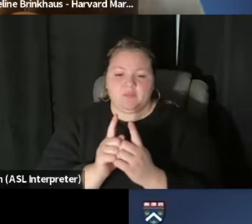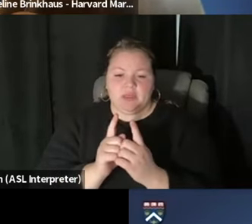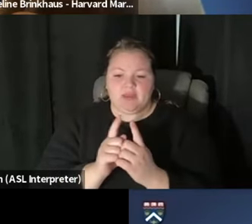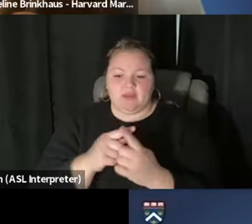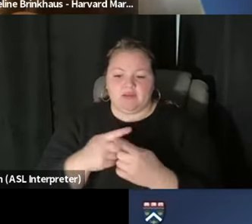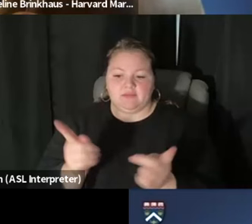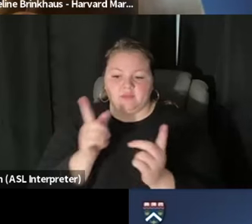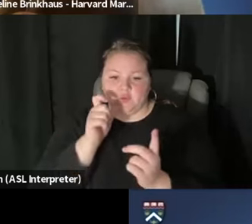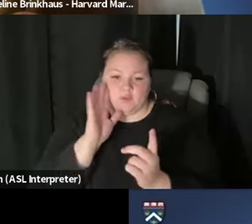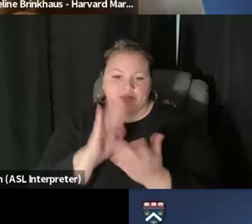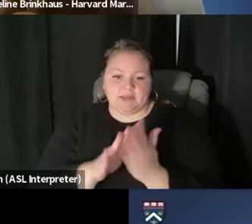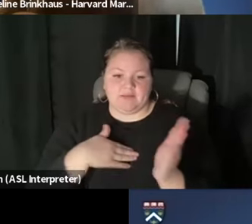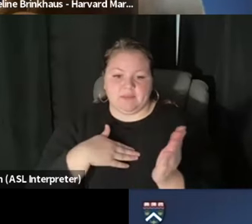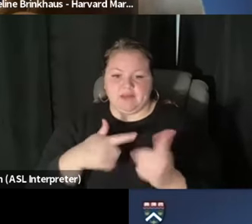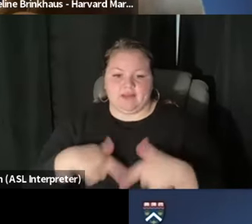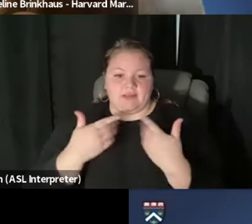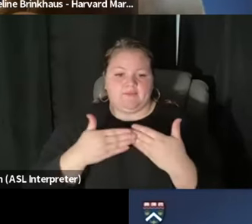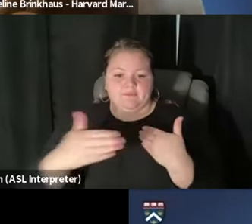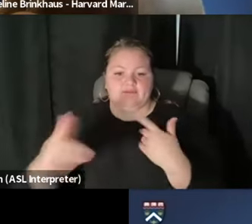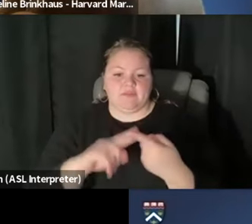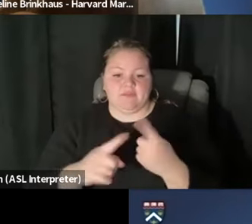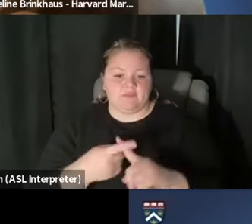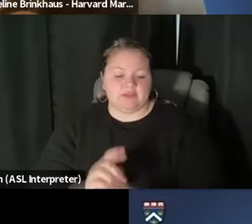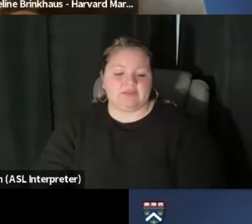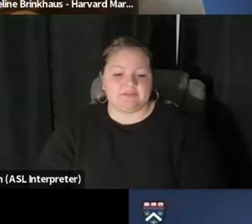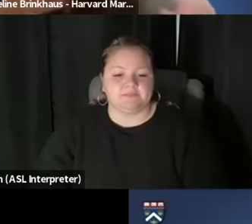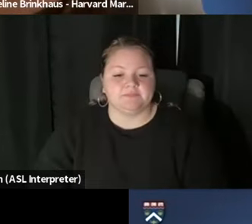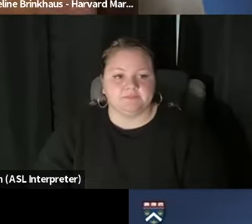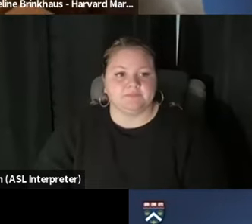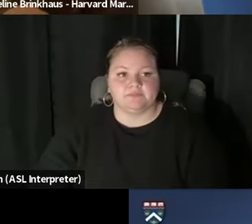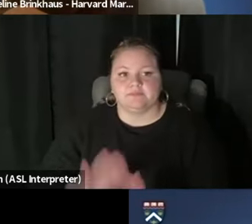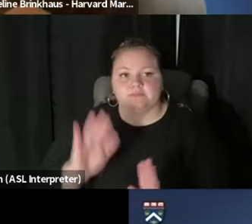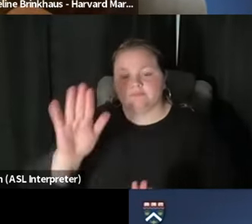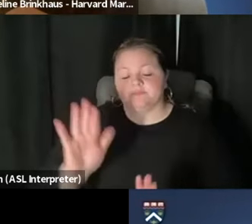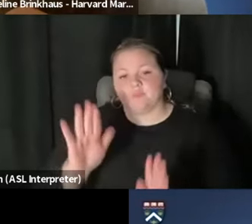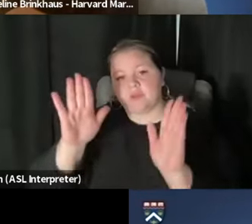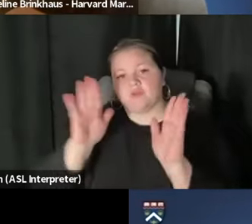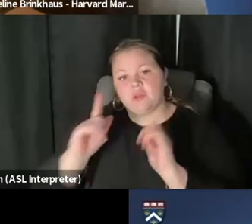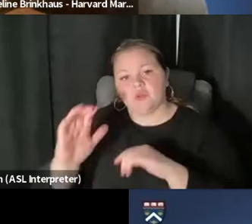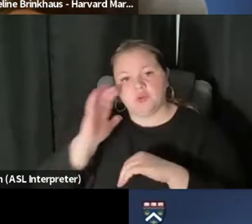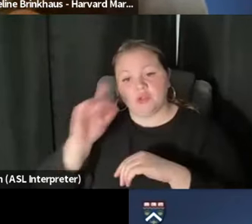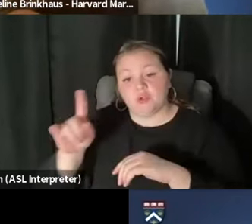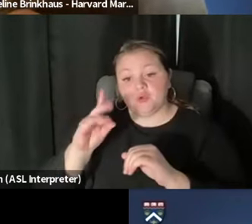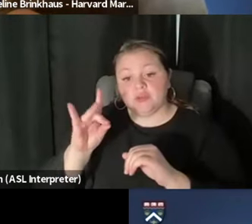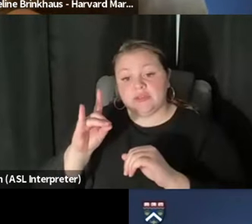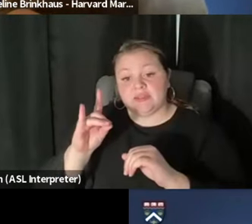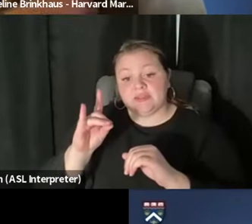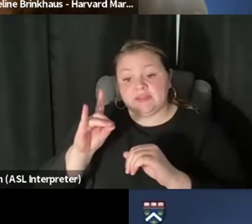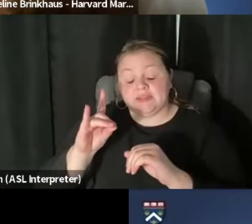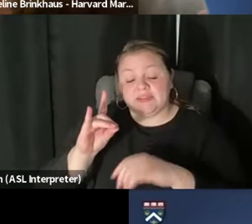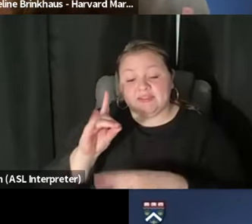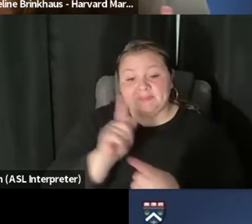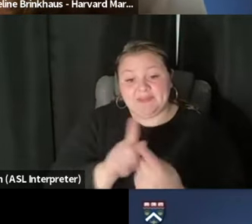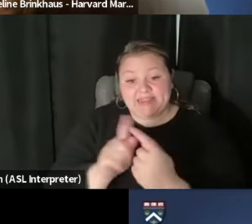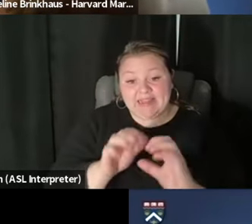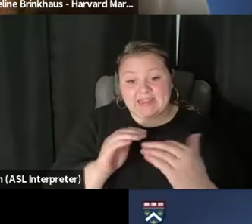They're not just my course mates, they're my friends. Awesome. Thank you so much for that. And it's great to hear that you went from classmates to friends, and friends